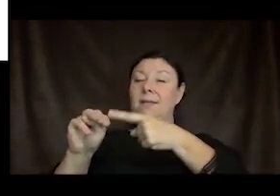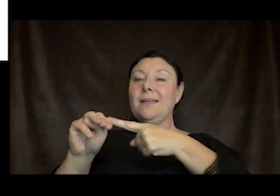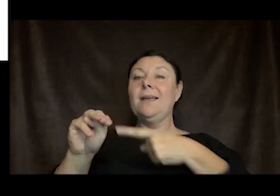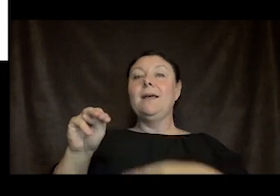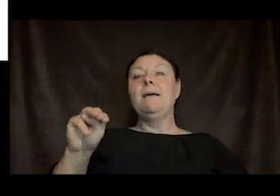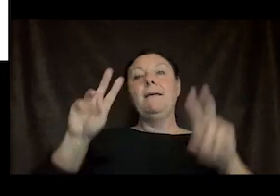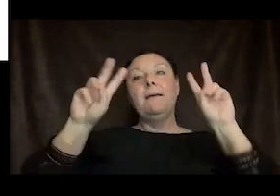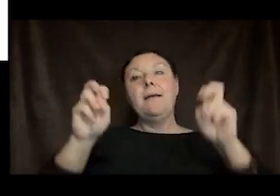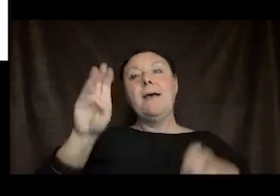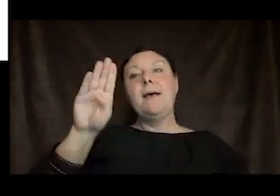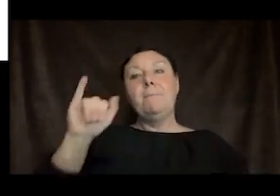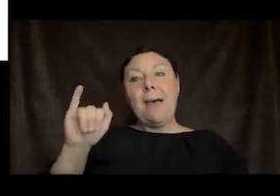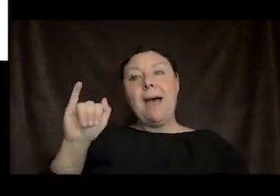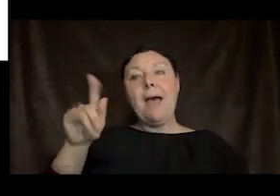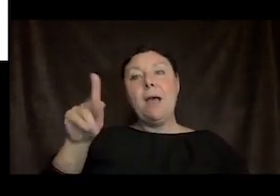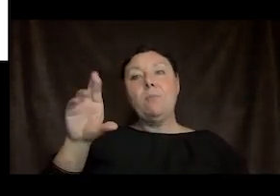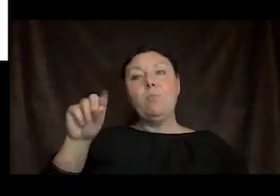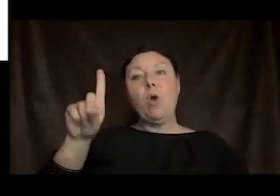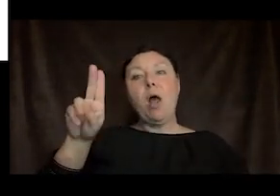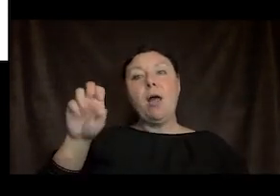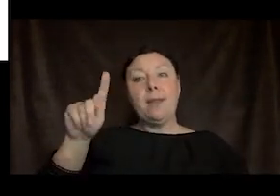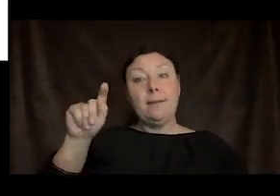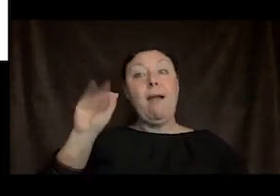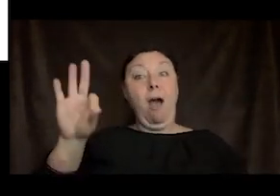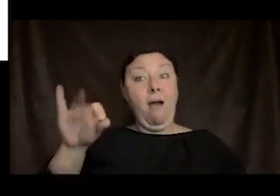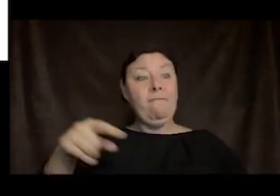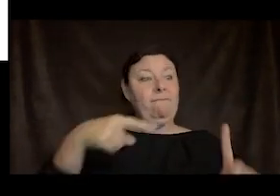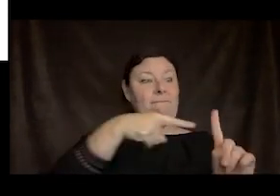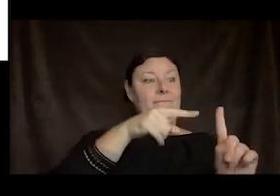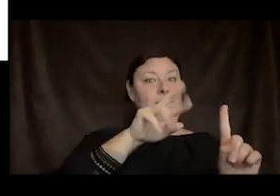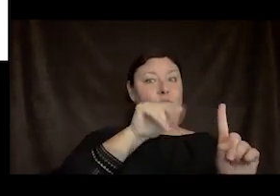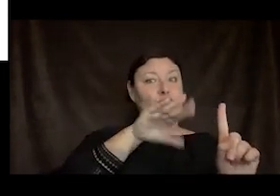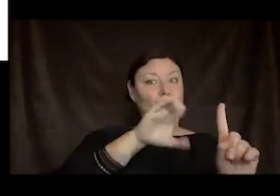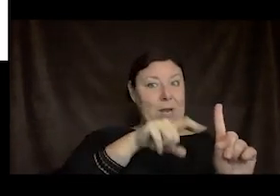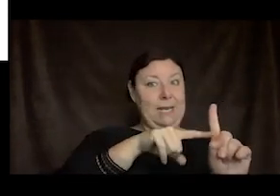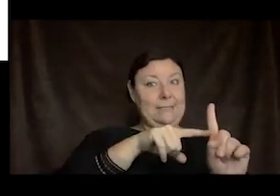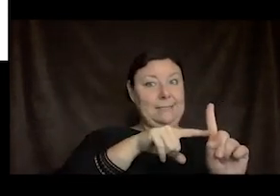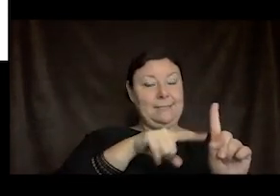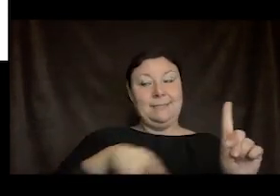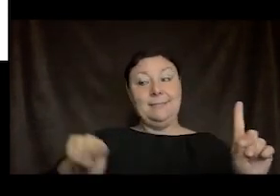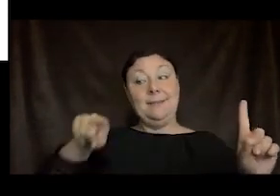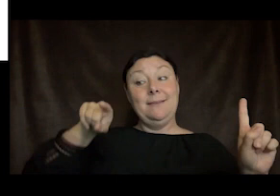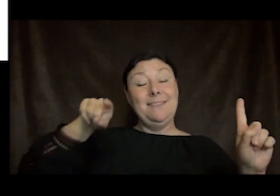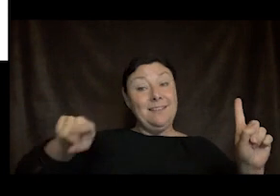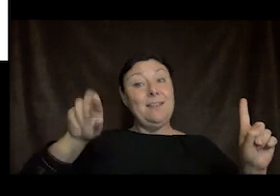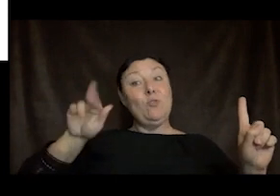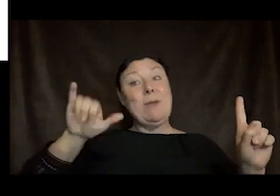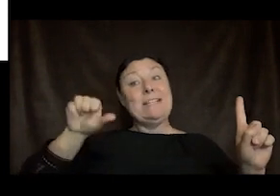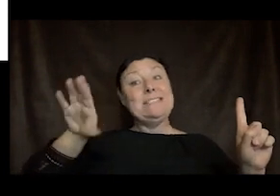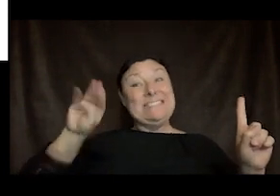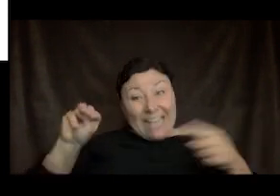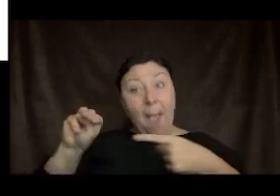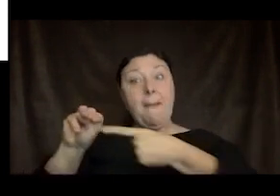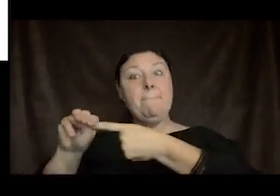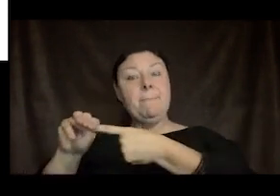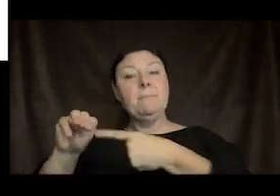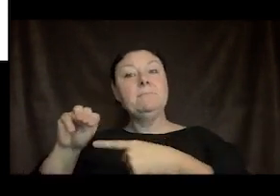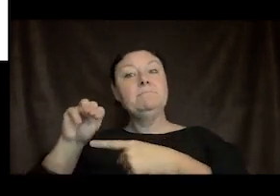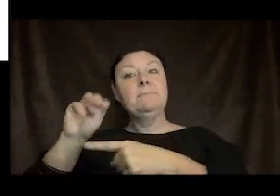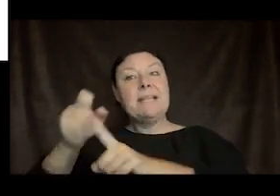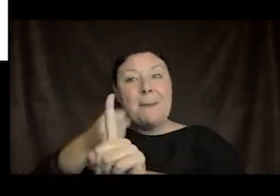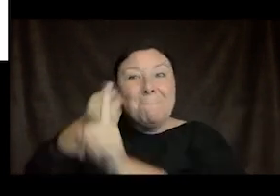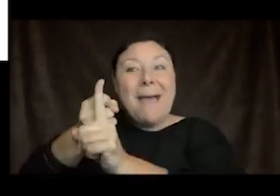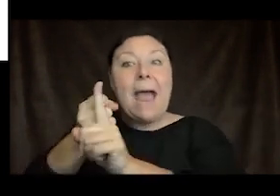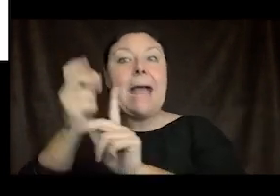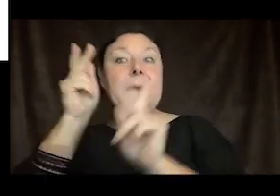as a byproduct of race is an invented concept, the impact it has on people's lives is real. Those who